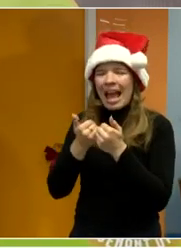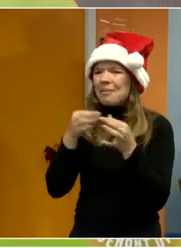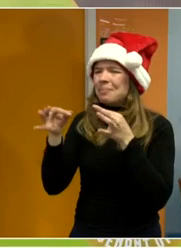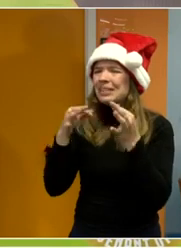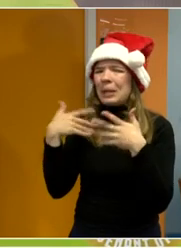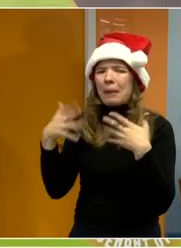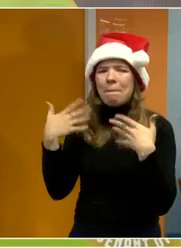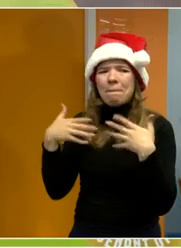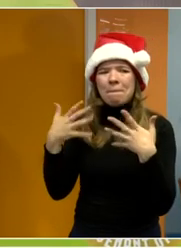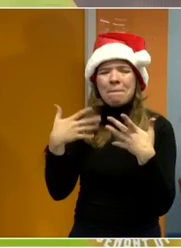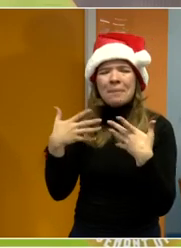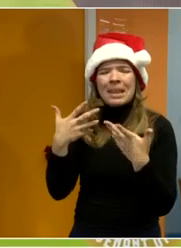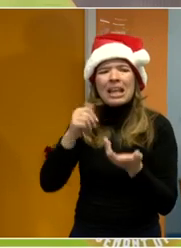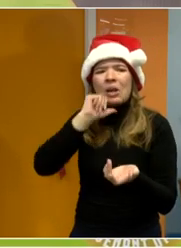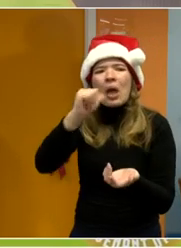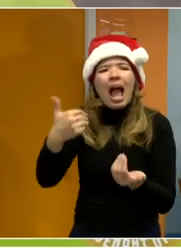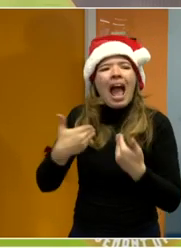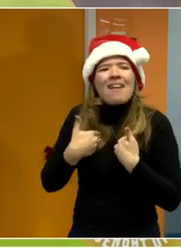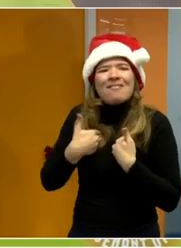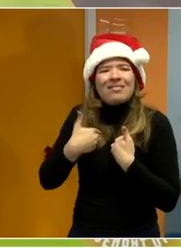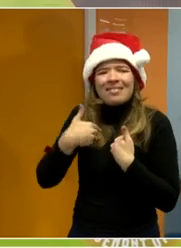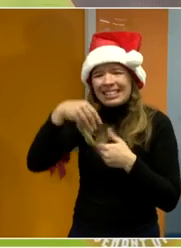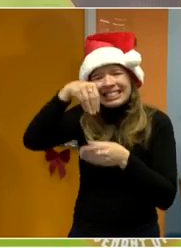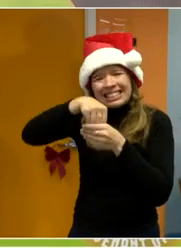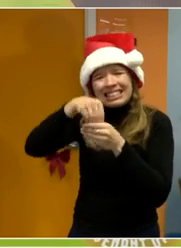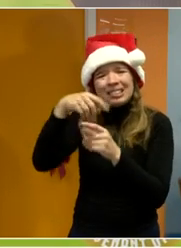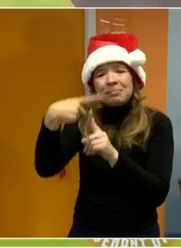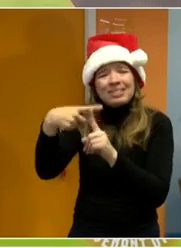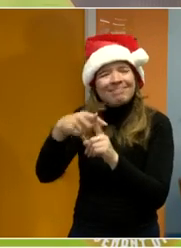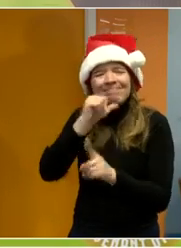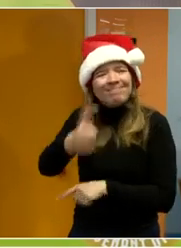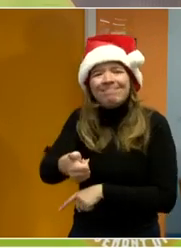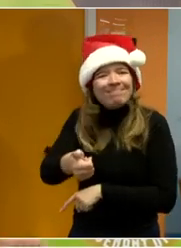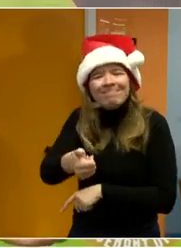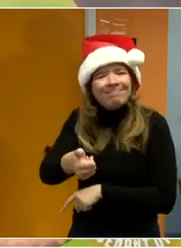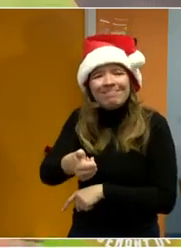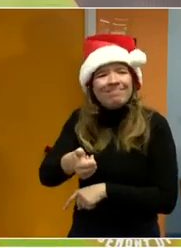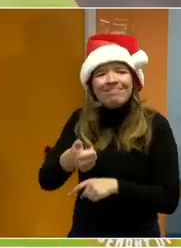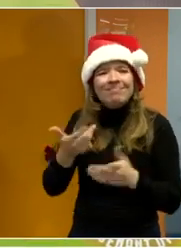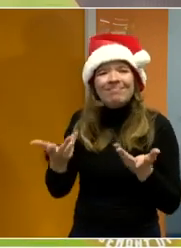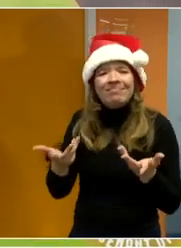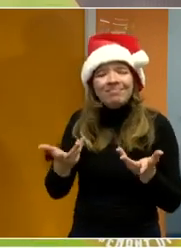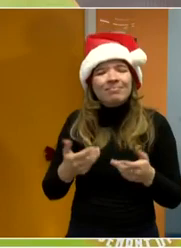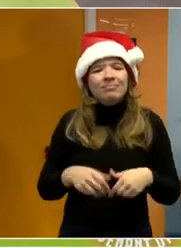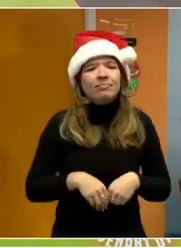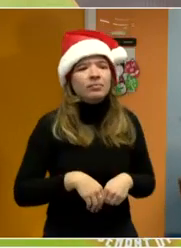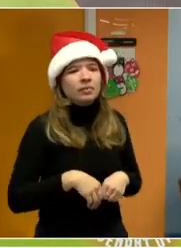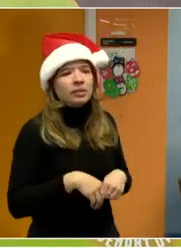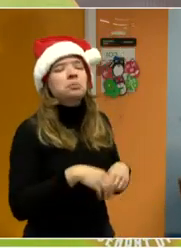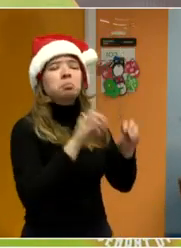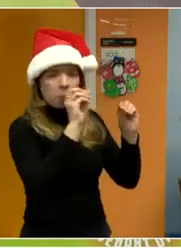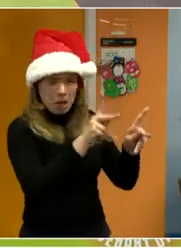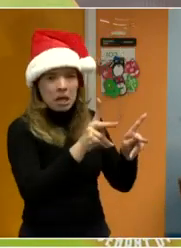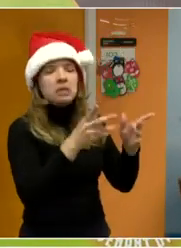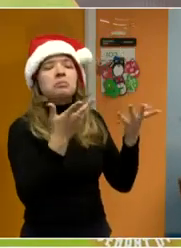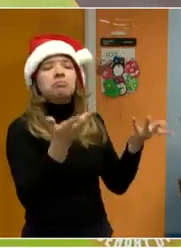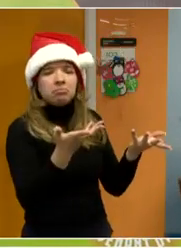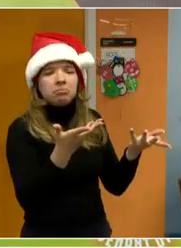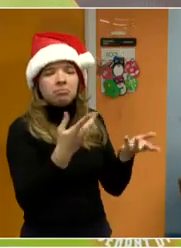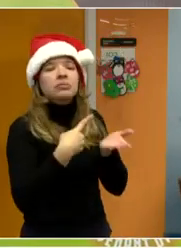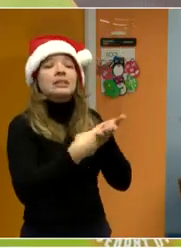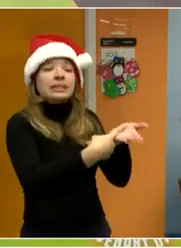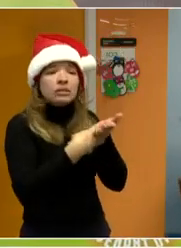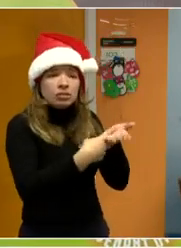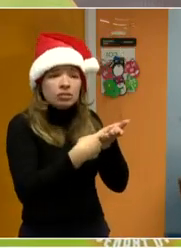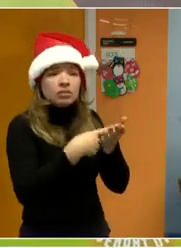really have their mind nothing positive when they ain't really got nothing else to do. So, Well, let's talk about the programming at both of the